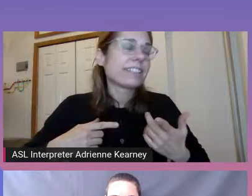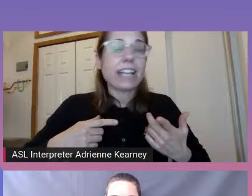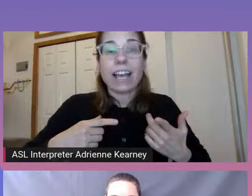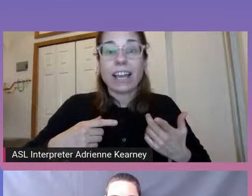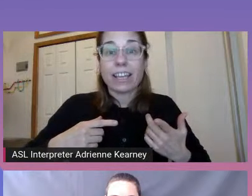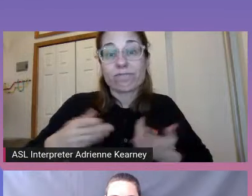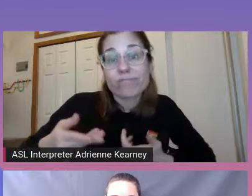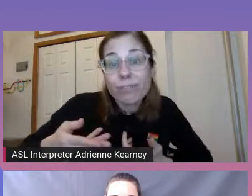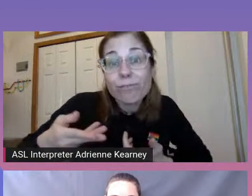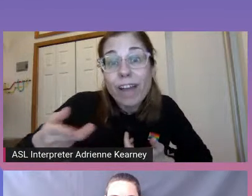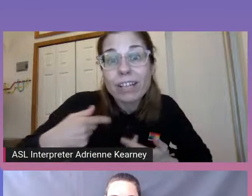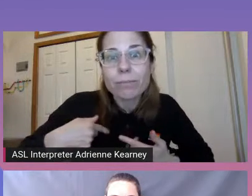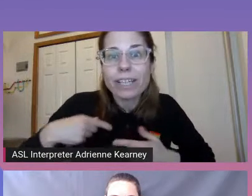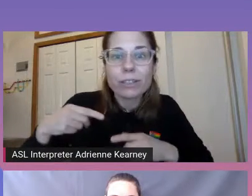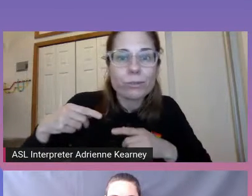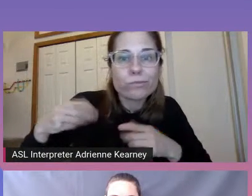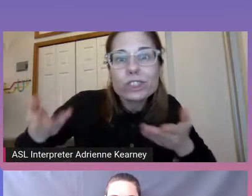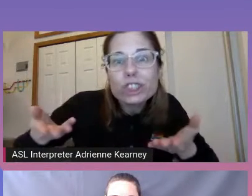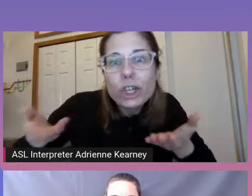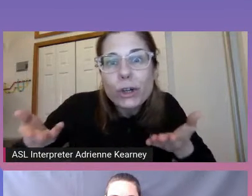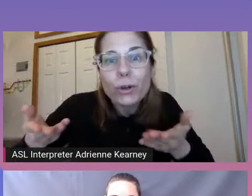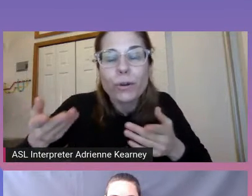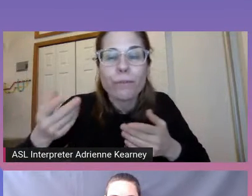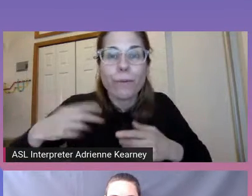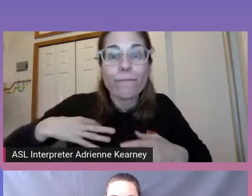That always makes me feel good. That makes me feel like